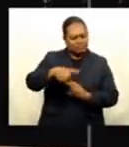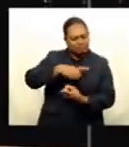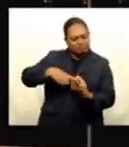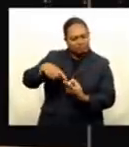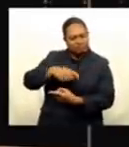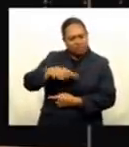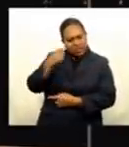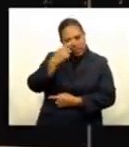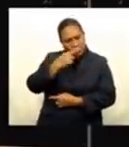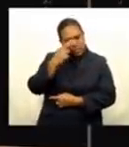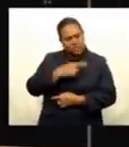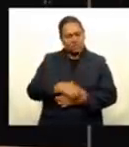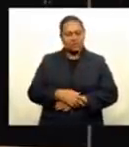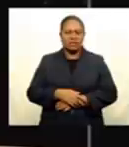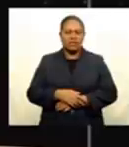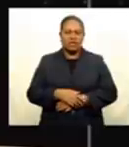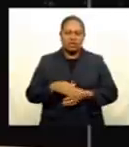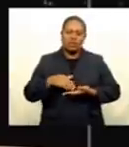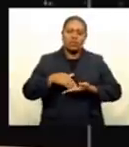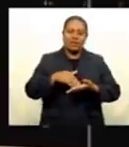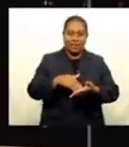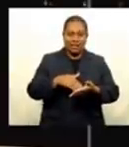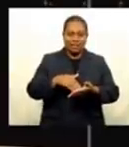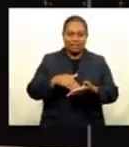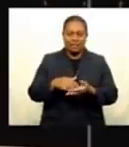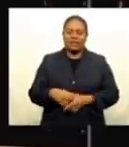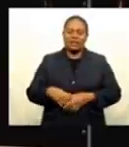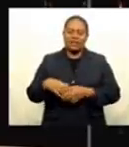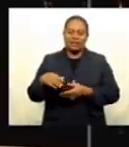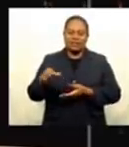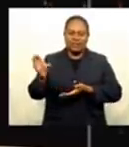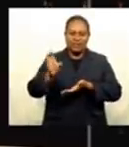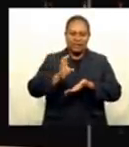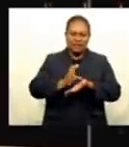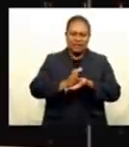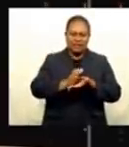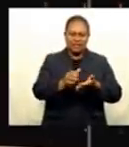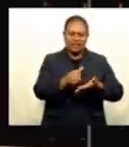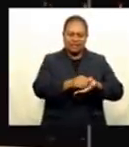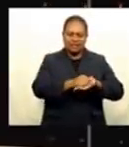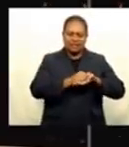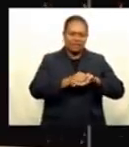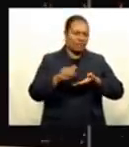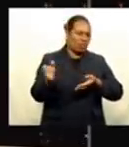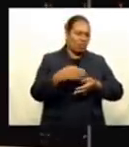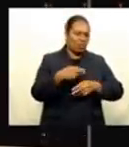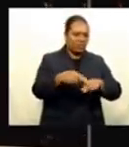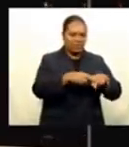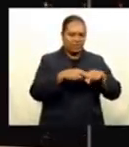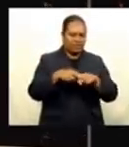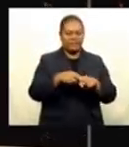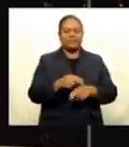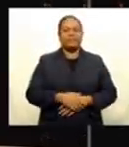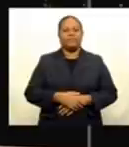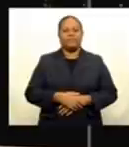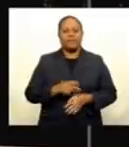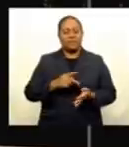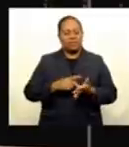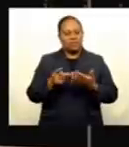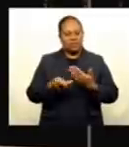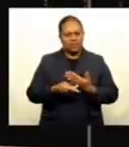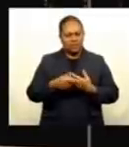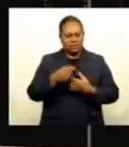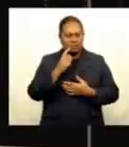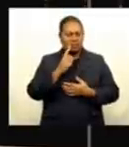and insurance to help create more financially secure and resilient communities across the country. The project will educate consumers